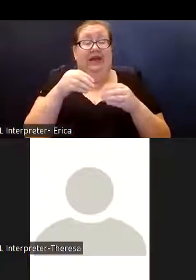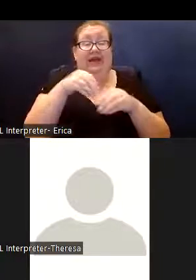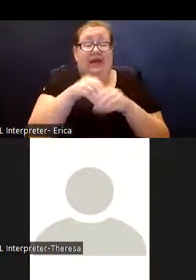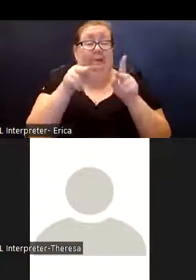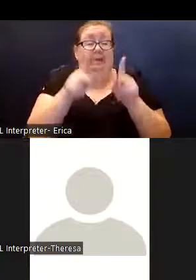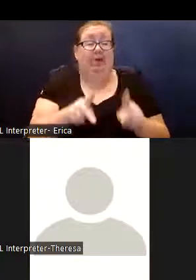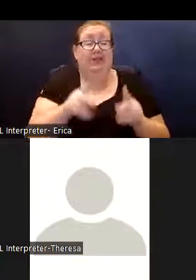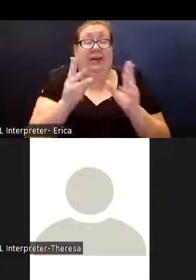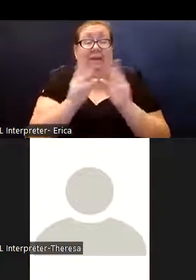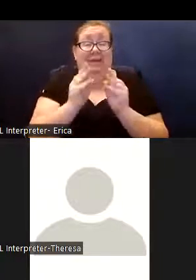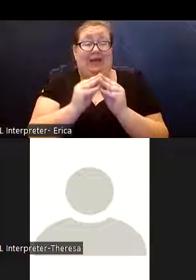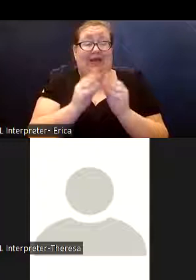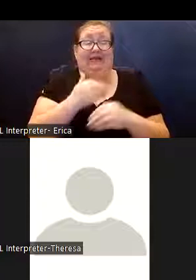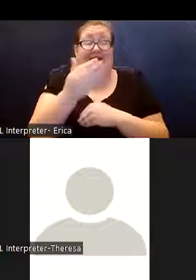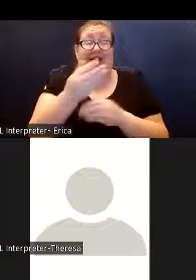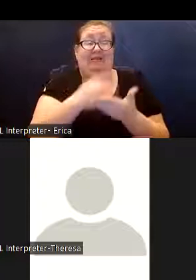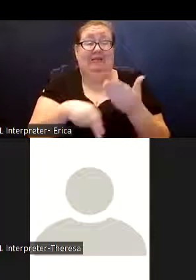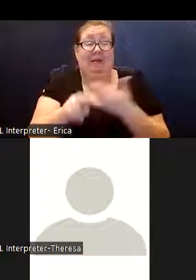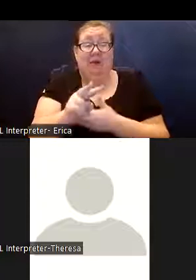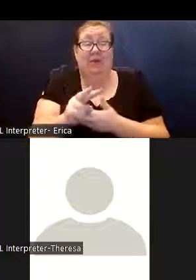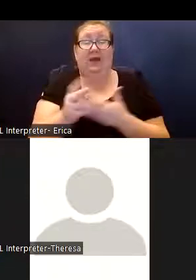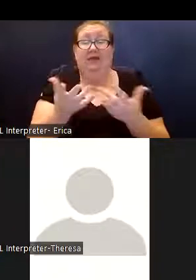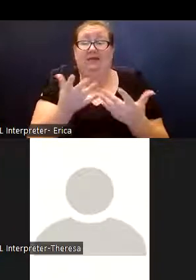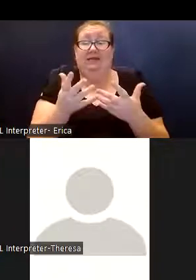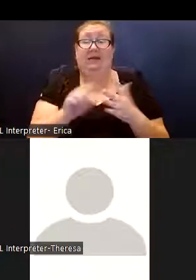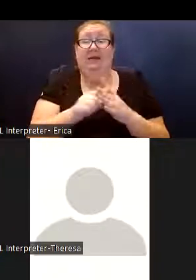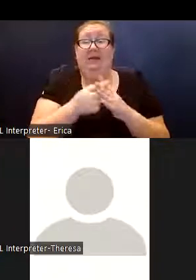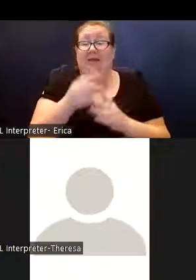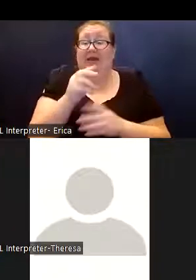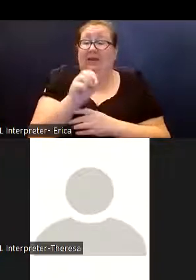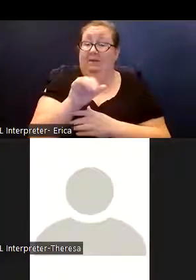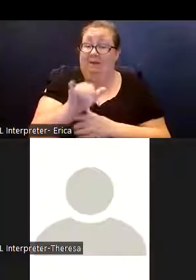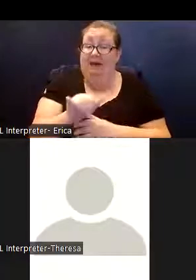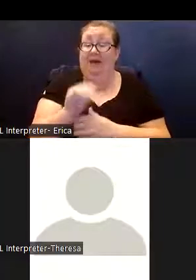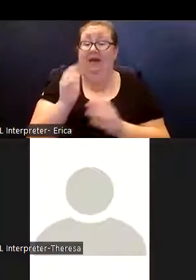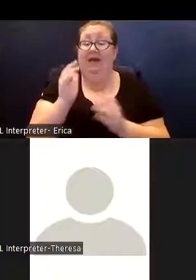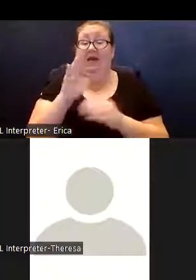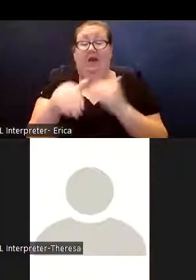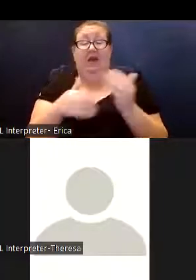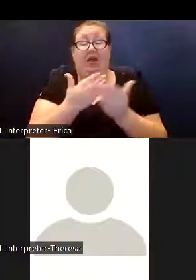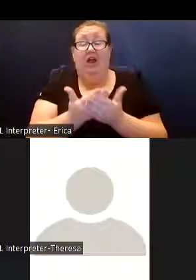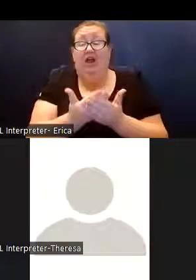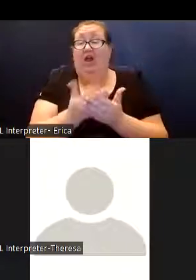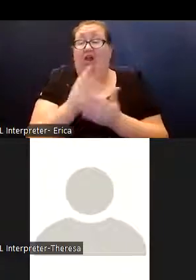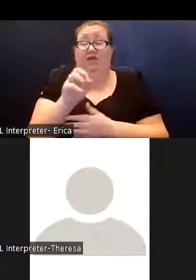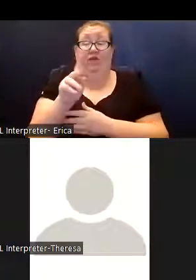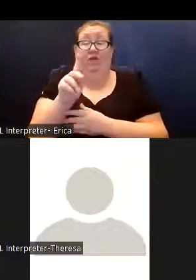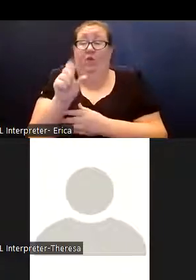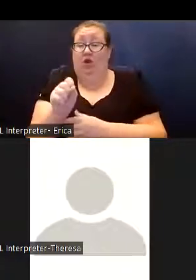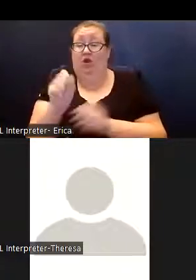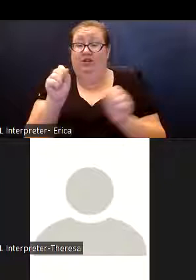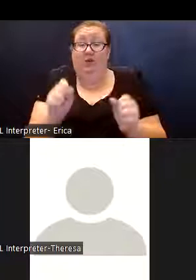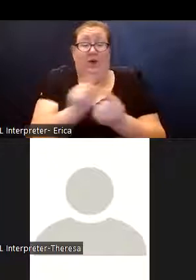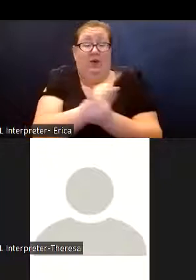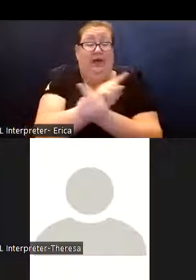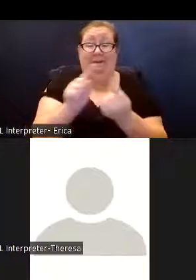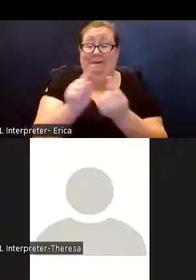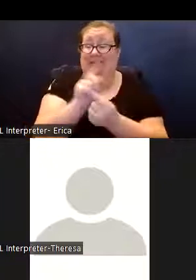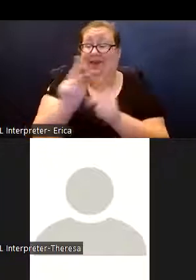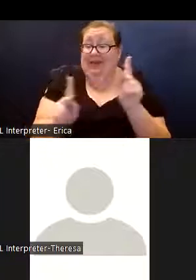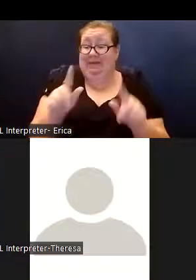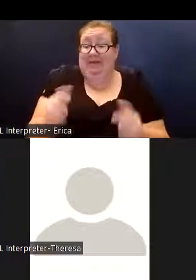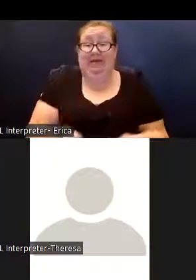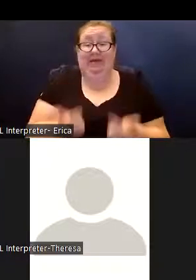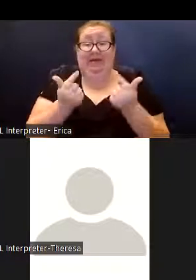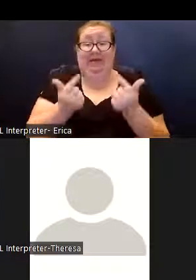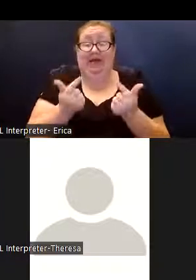next coming weeks, beginning in May, and in all of our awards, where we can meet with neighbors where they are, talk